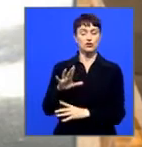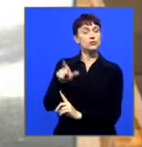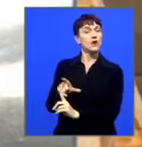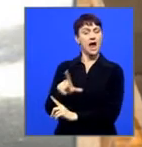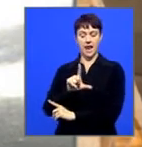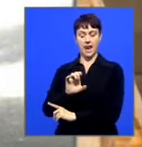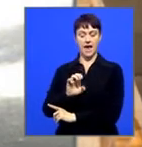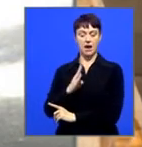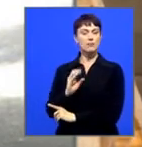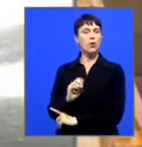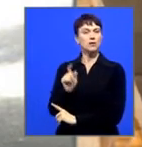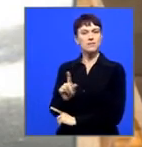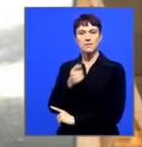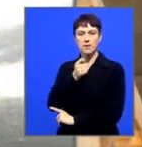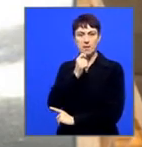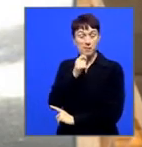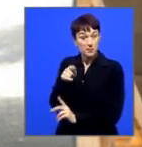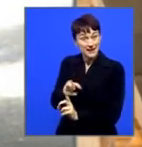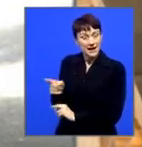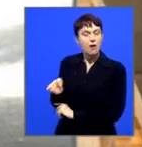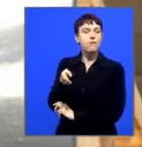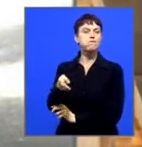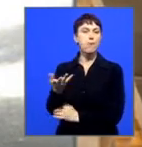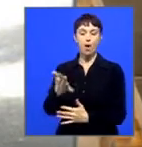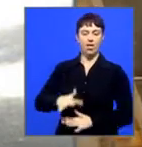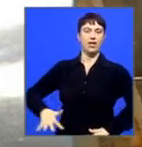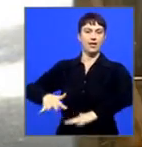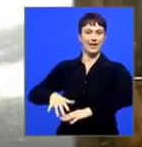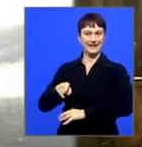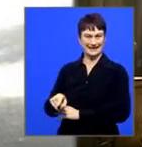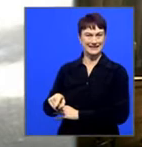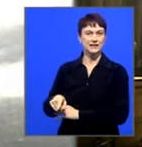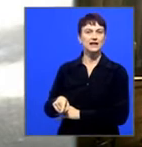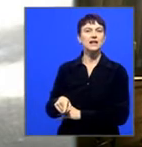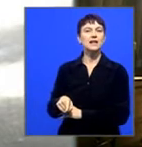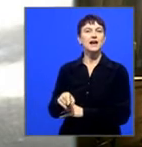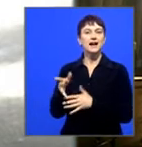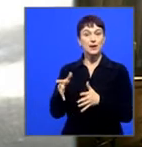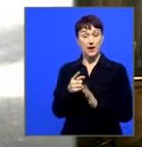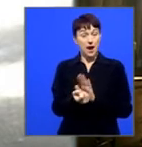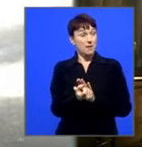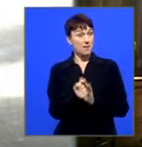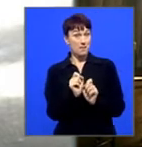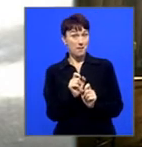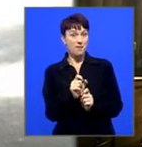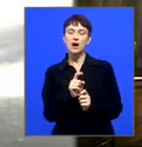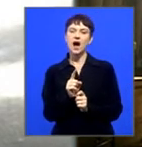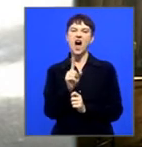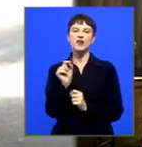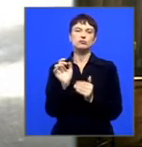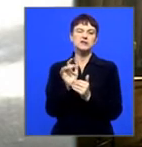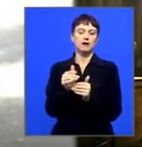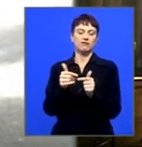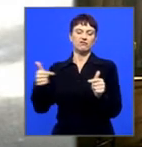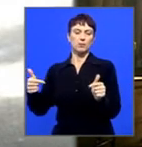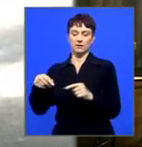Buildings. She's there in the precinct, in the lawns, just a couple of 100 meters away from where this is all happening. Lebo,